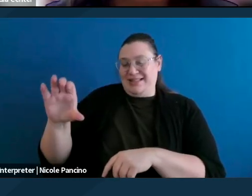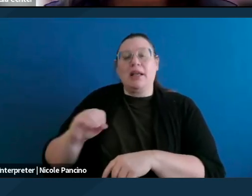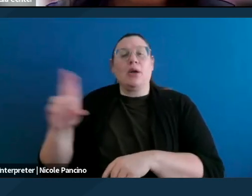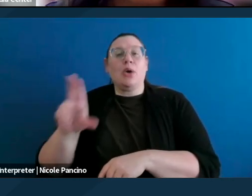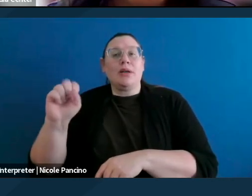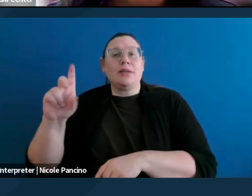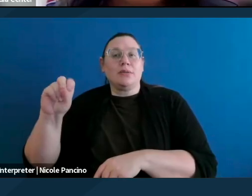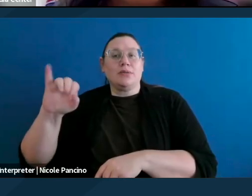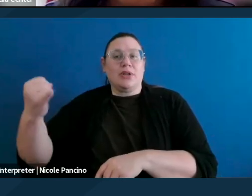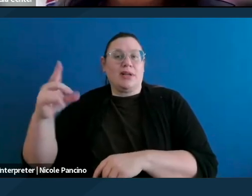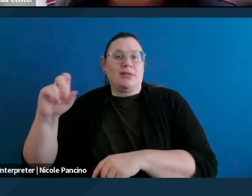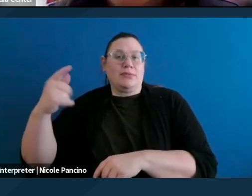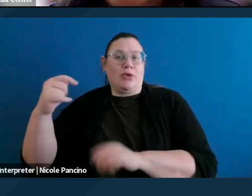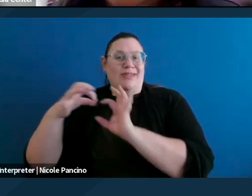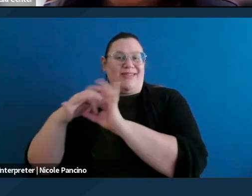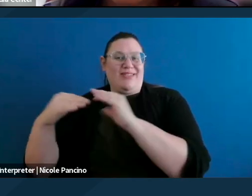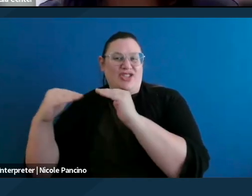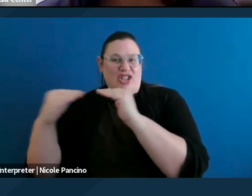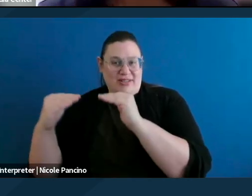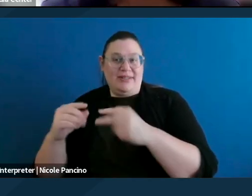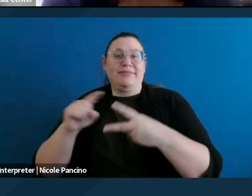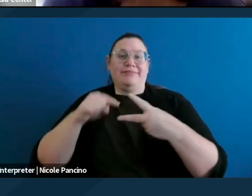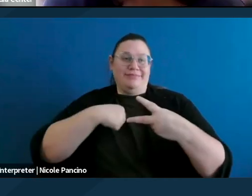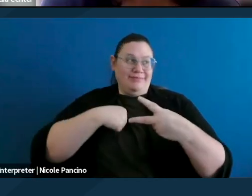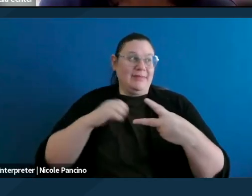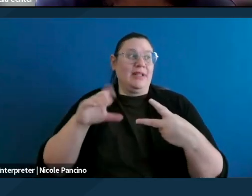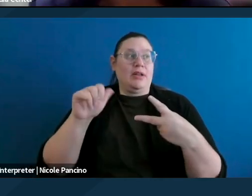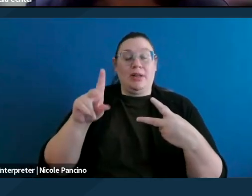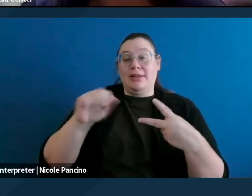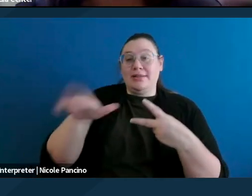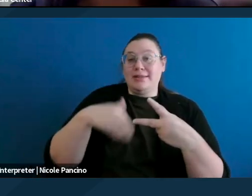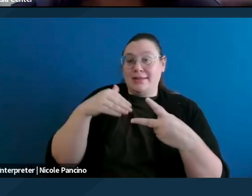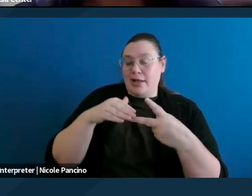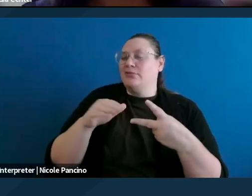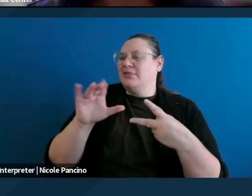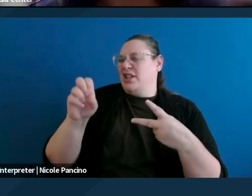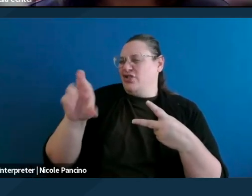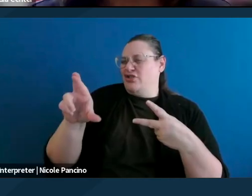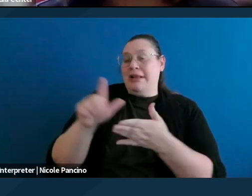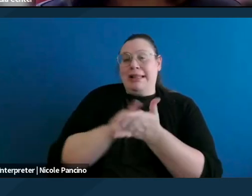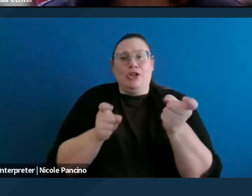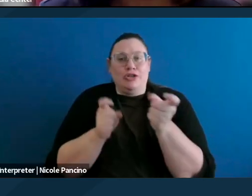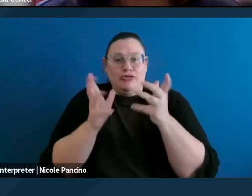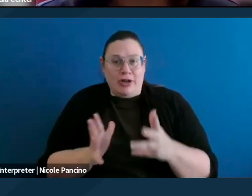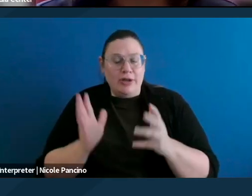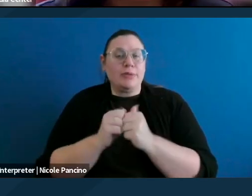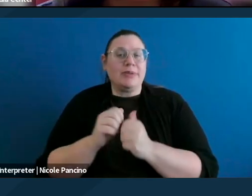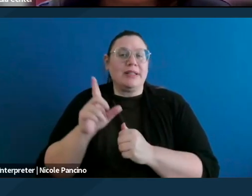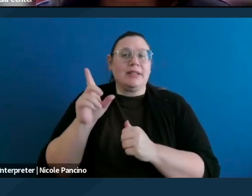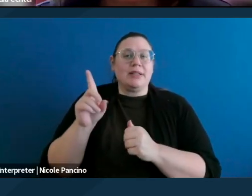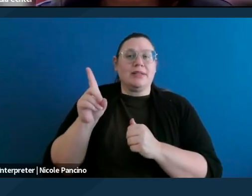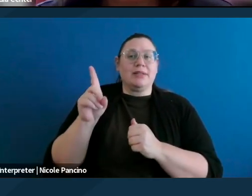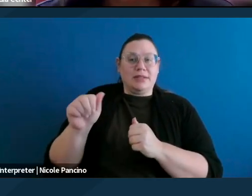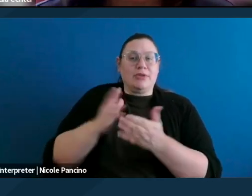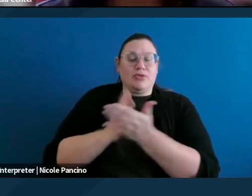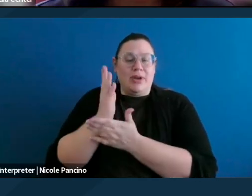of Justice. You have me today, Claudia Center. I'm the Legal Director with Disability Rights Education